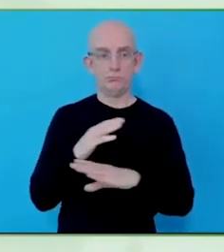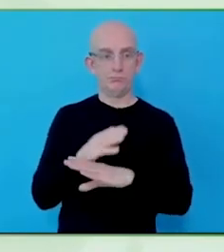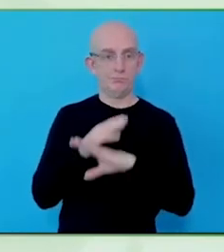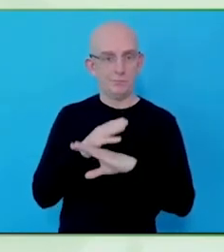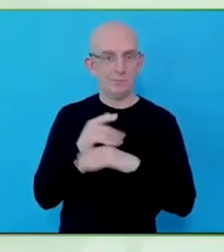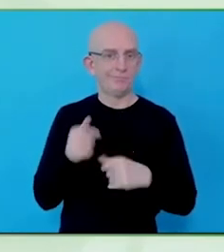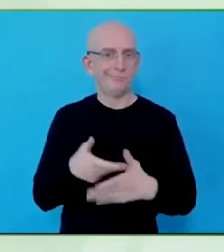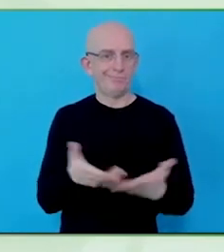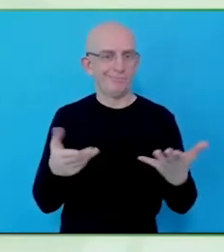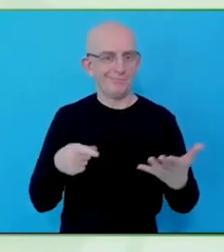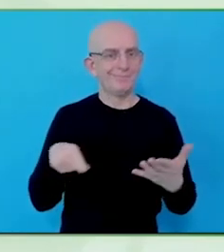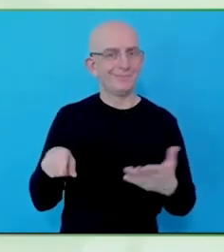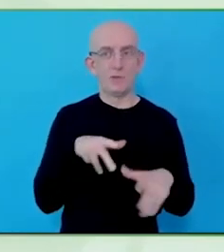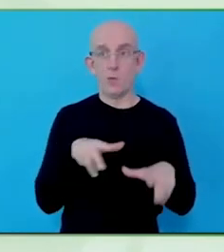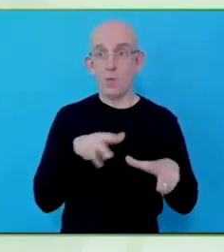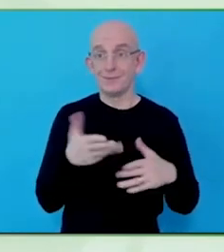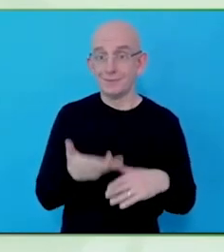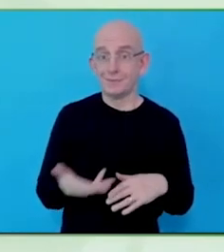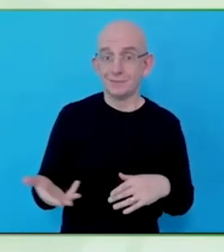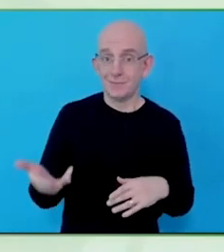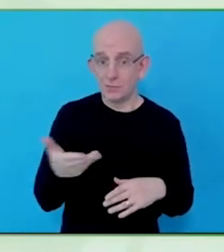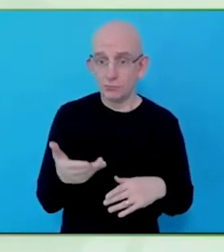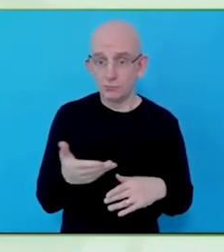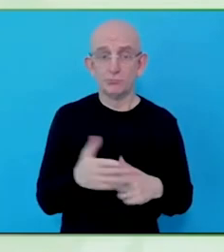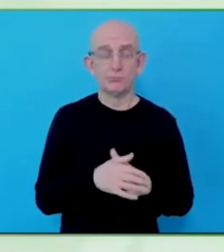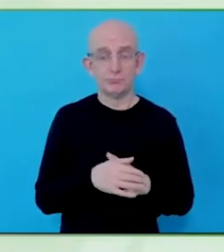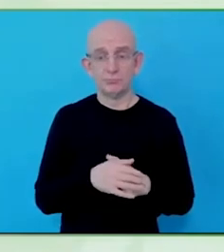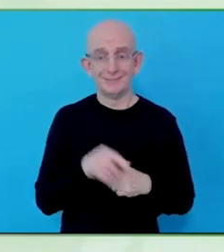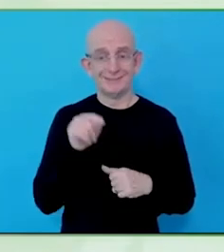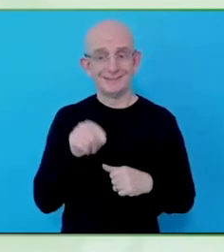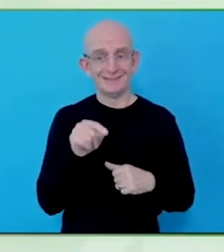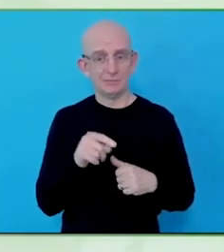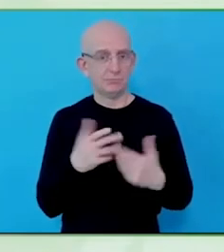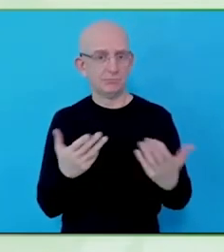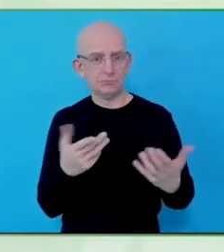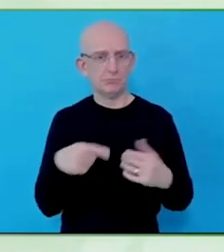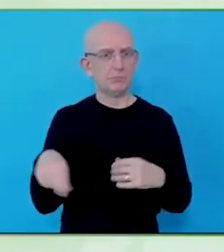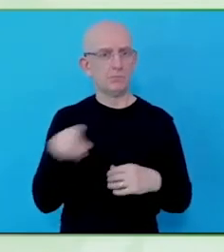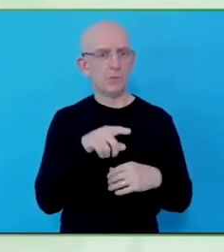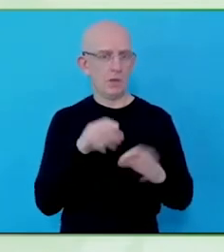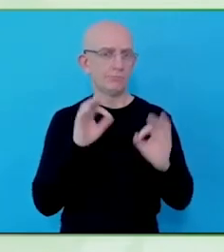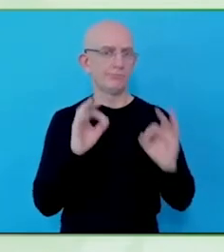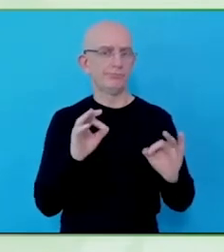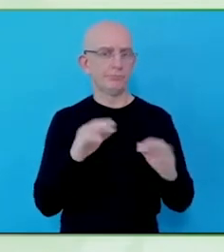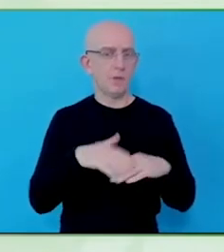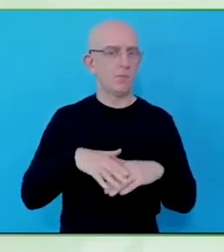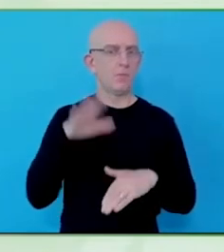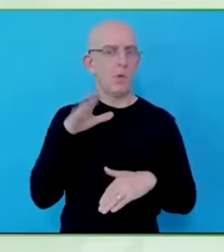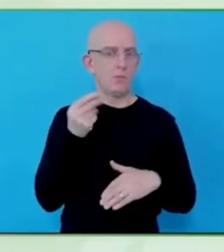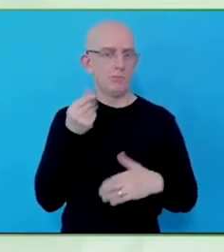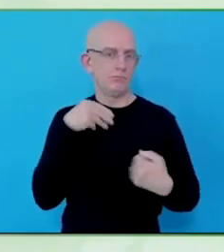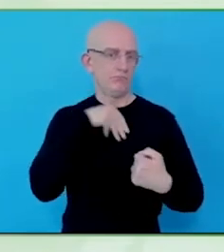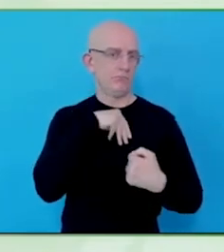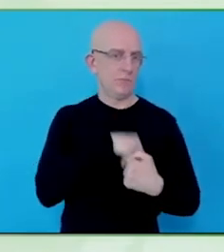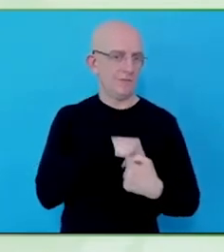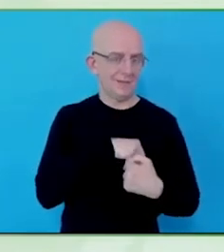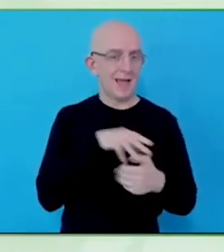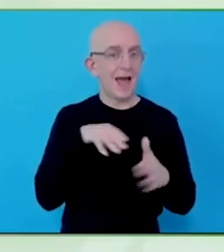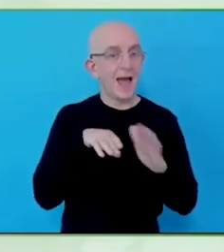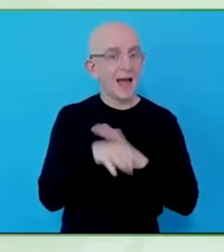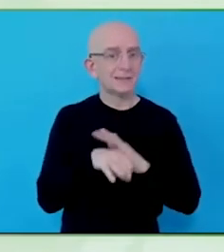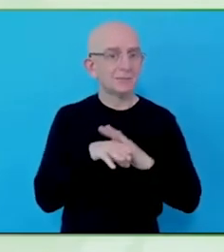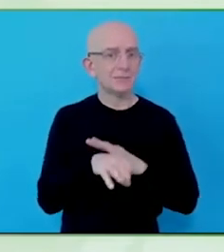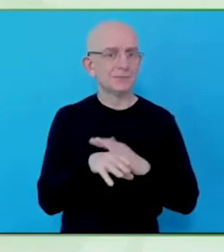C's, the letter C. That cost, yes, there is cost, but you'll find in the long run that it's offset by the